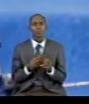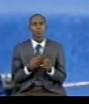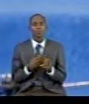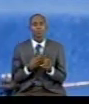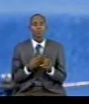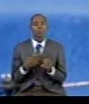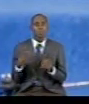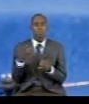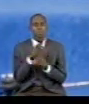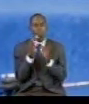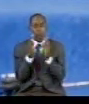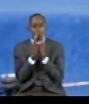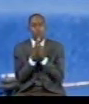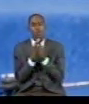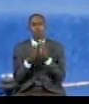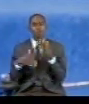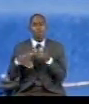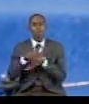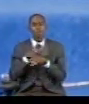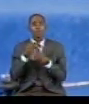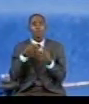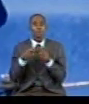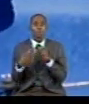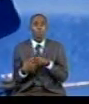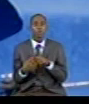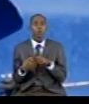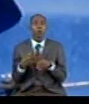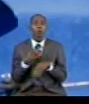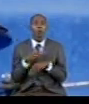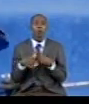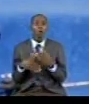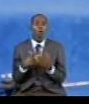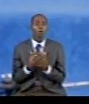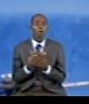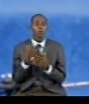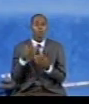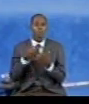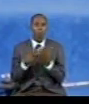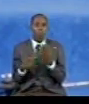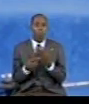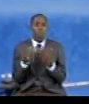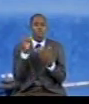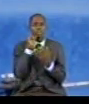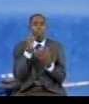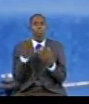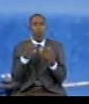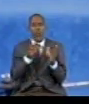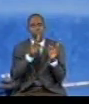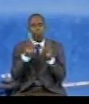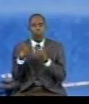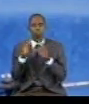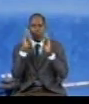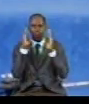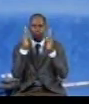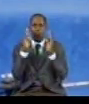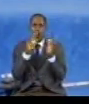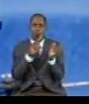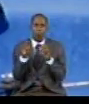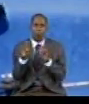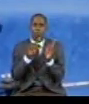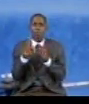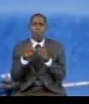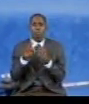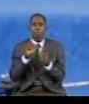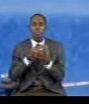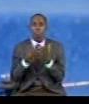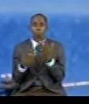over it. And all the program, I was attending all the programs since that October, to